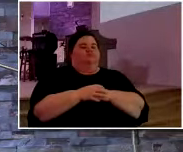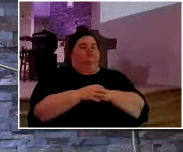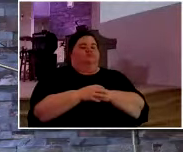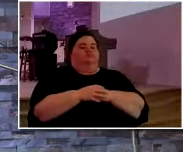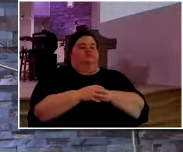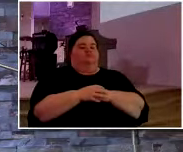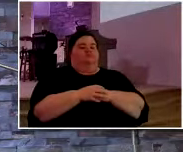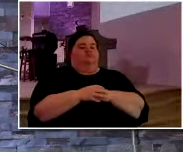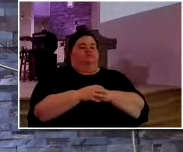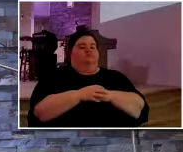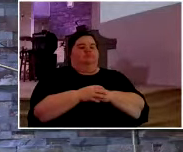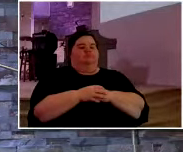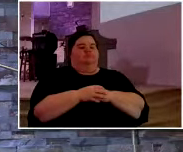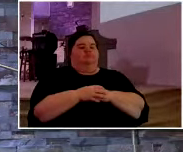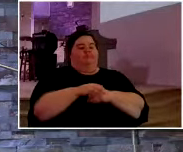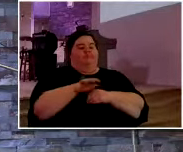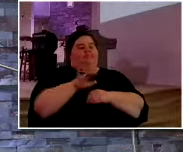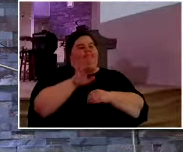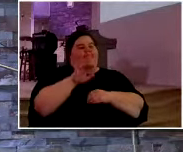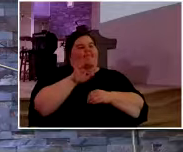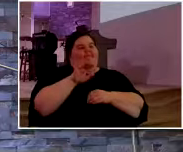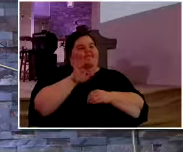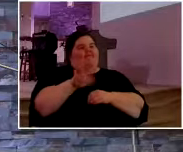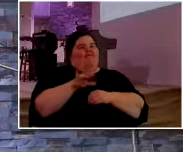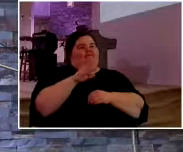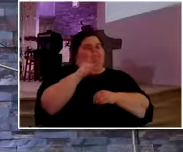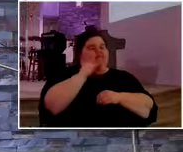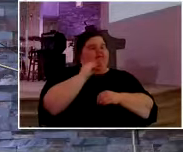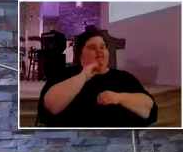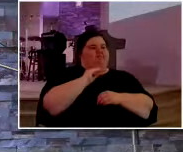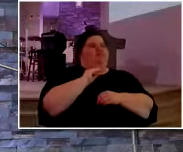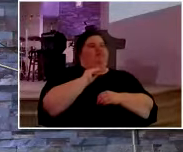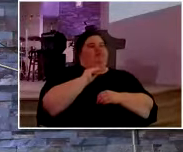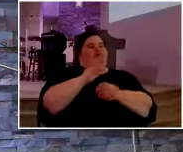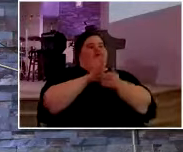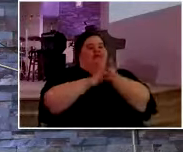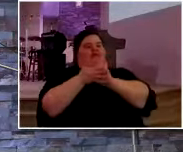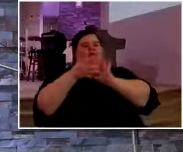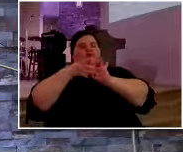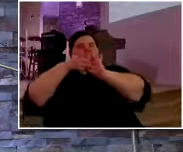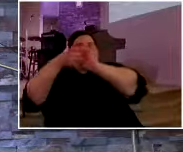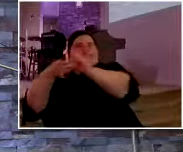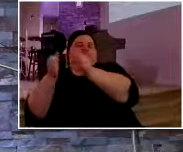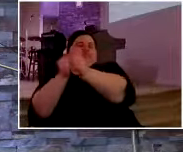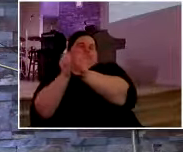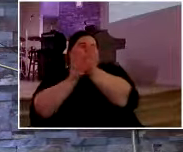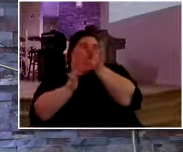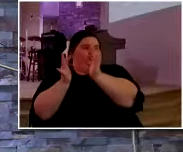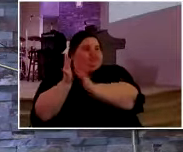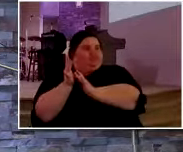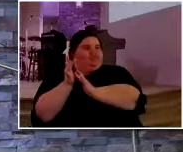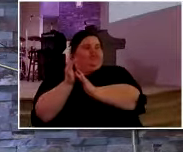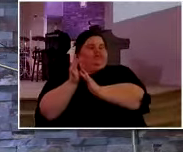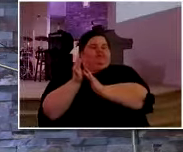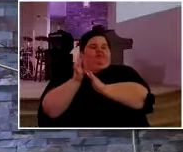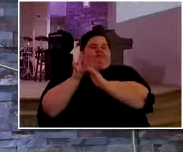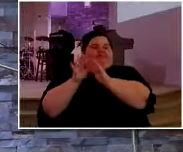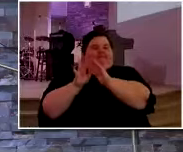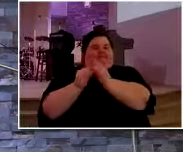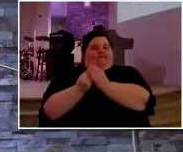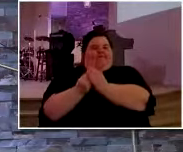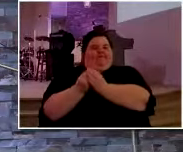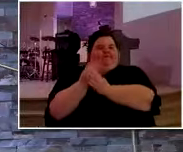it leads us to a relationship with Jesus where we grow and we mature in our spiritual walk.